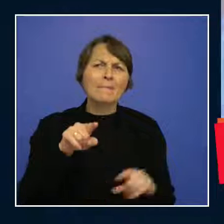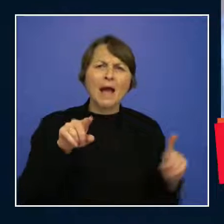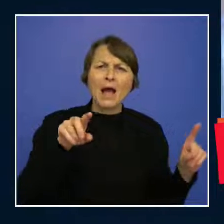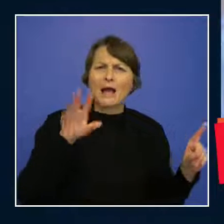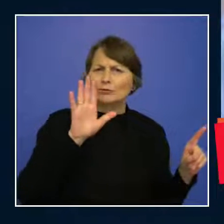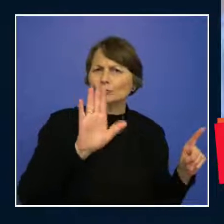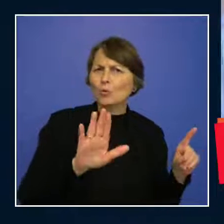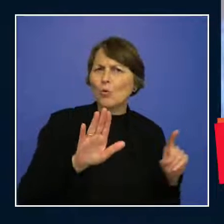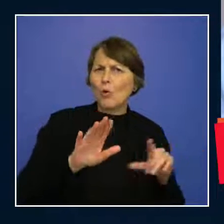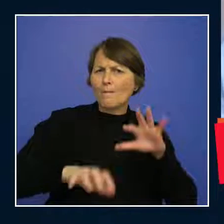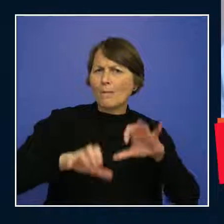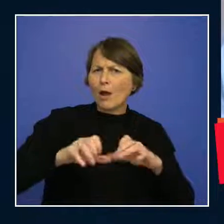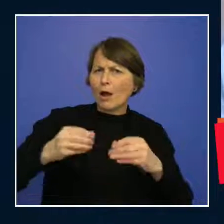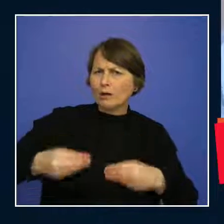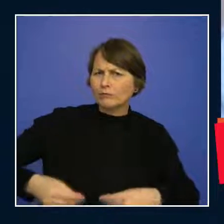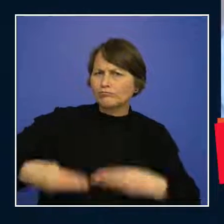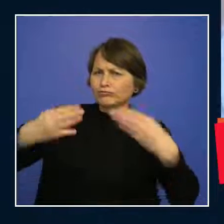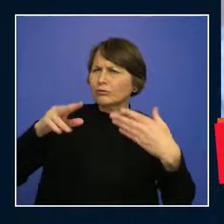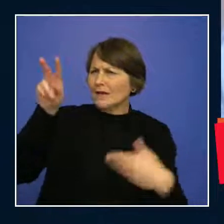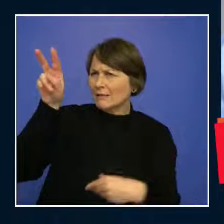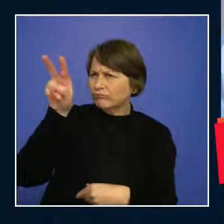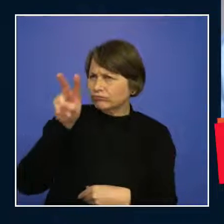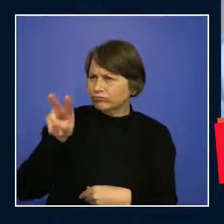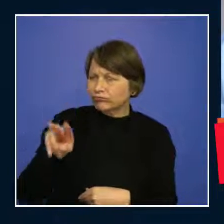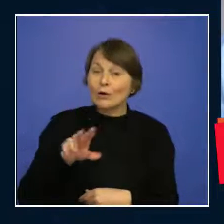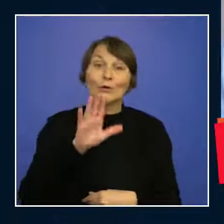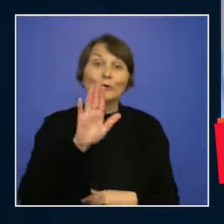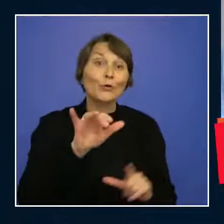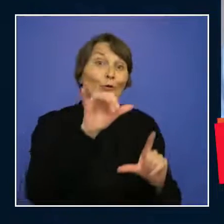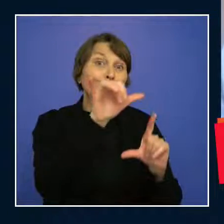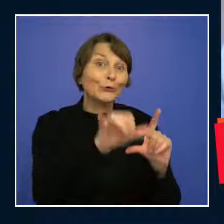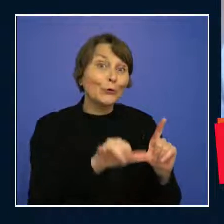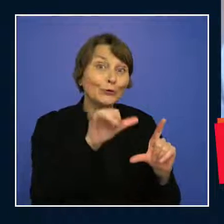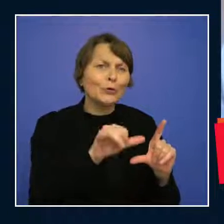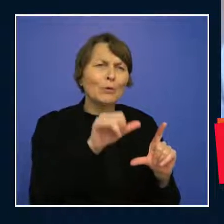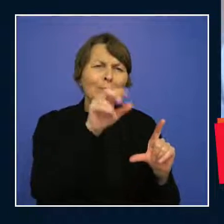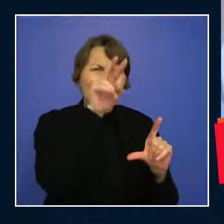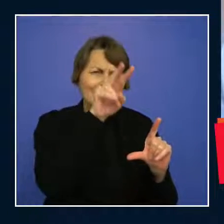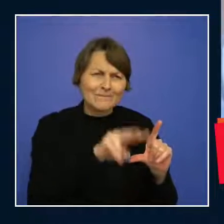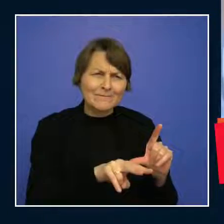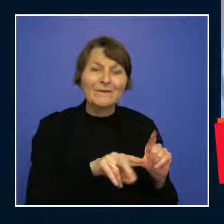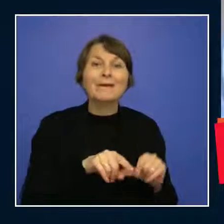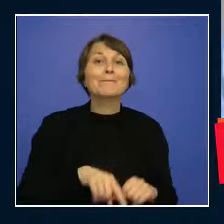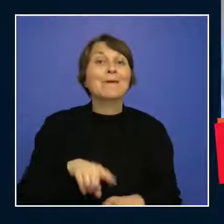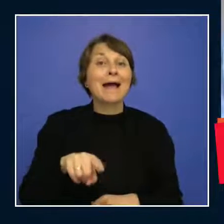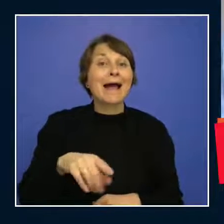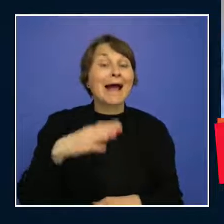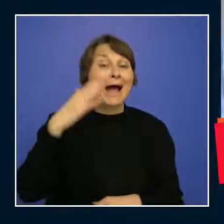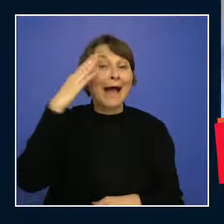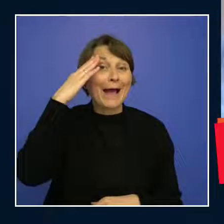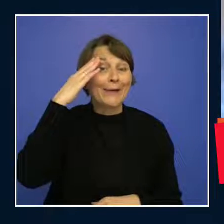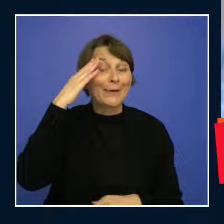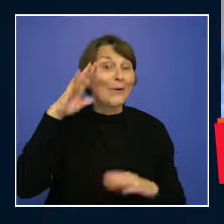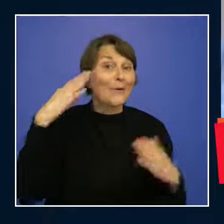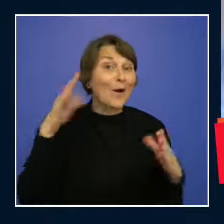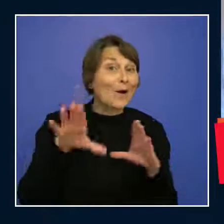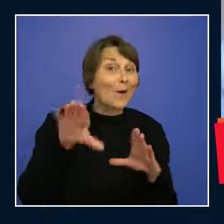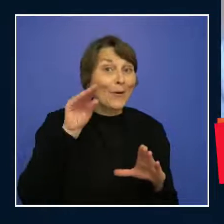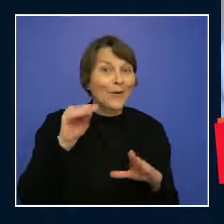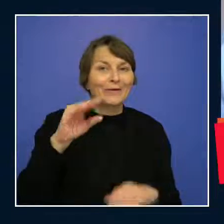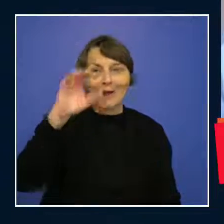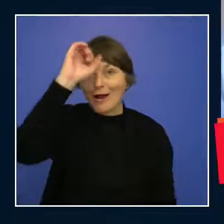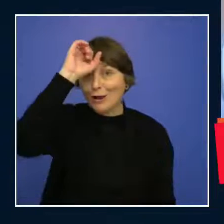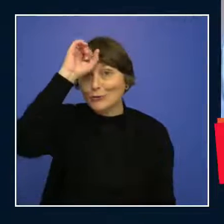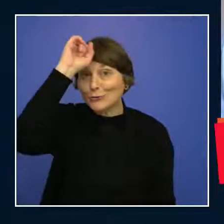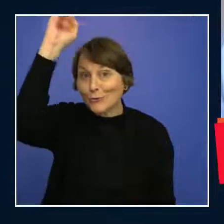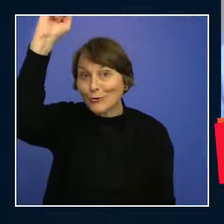your YouTube, and one of the things that I learned was that the unicorn is the Scottish national animal. Yes,